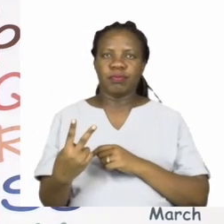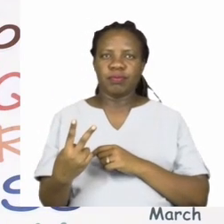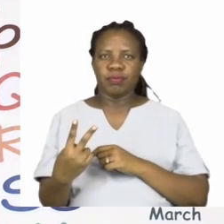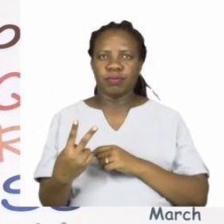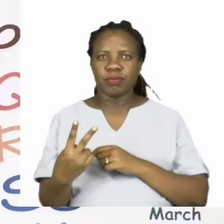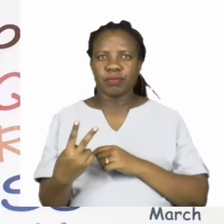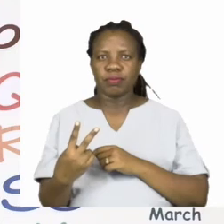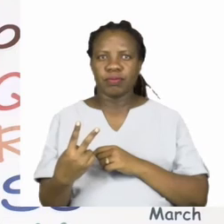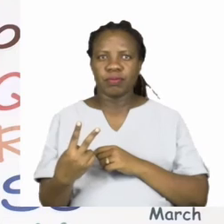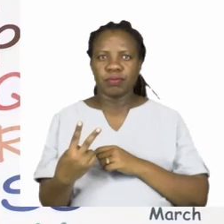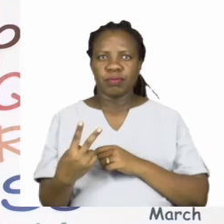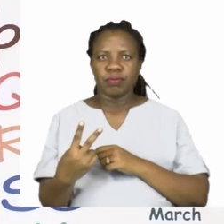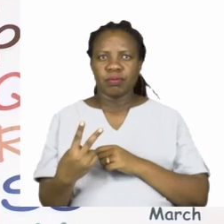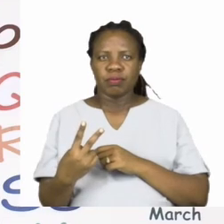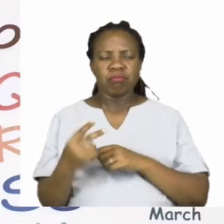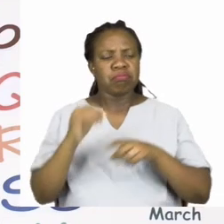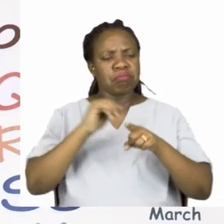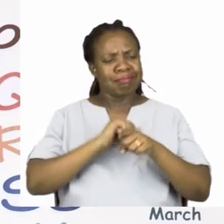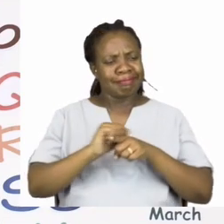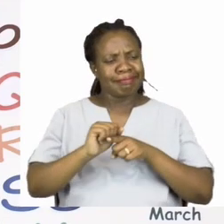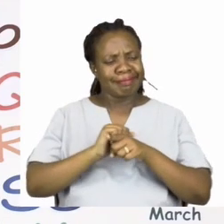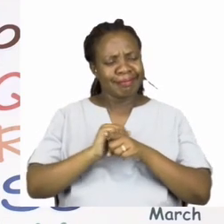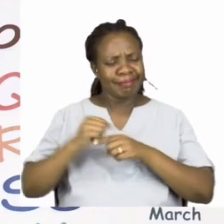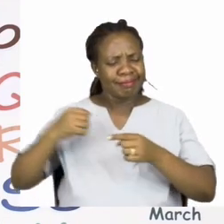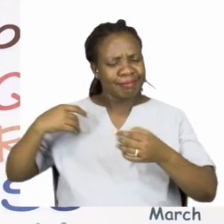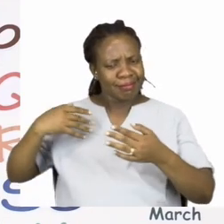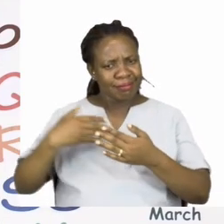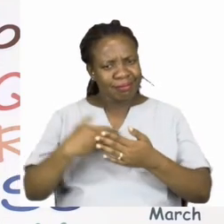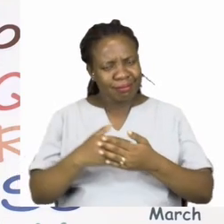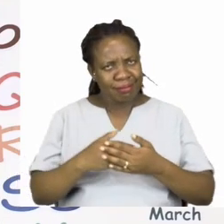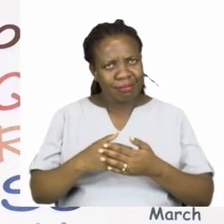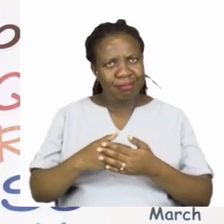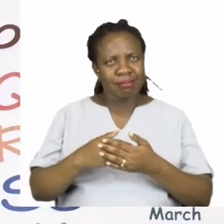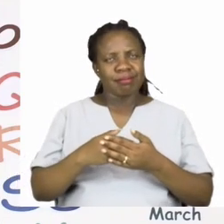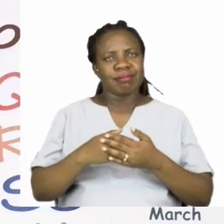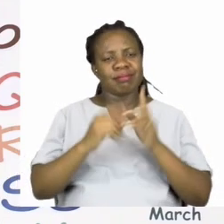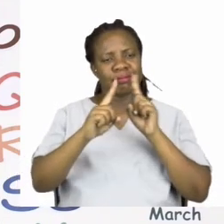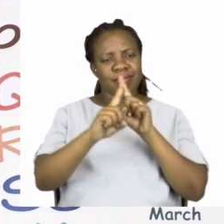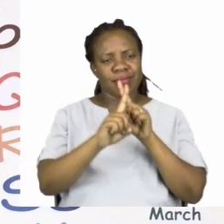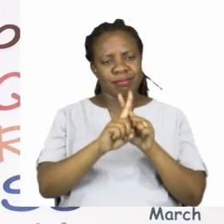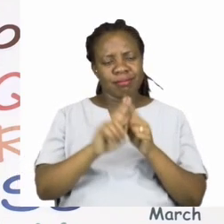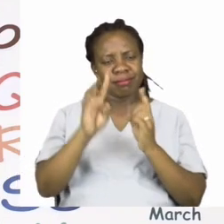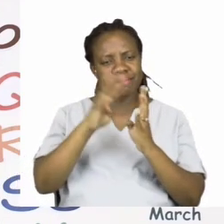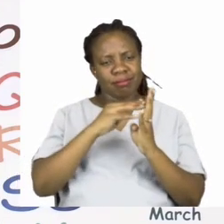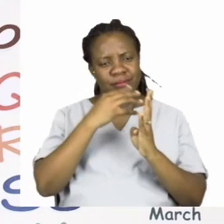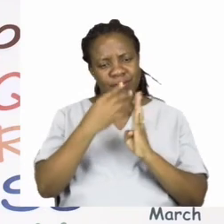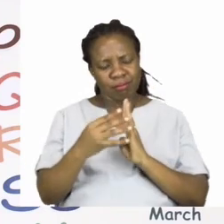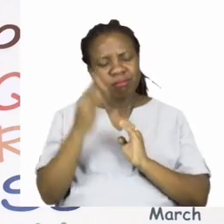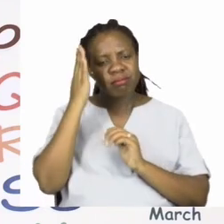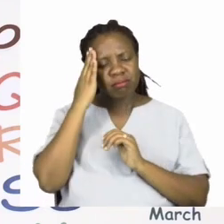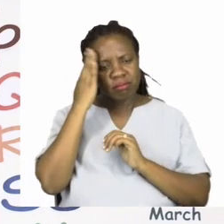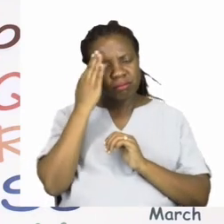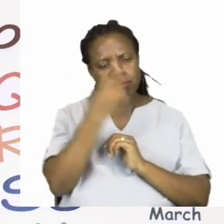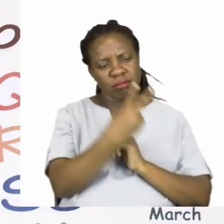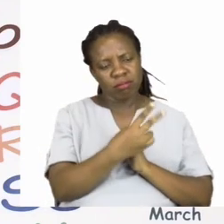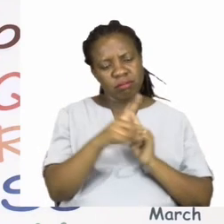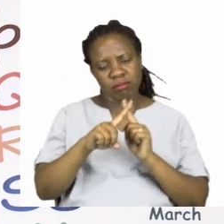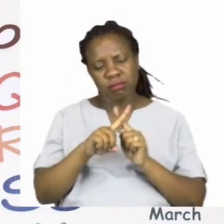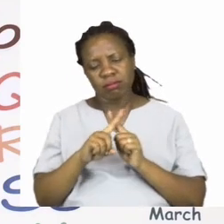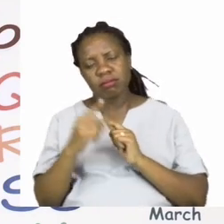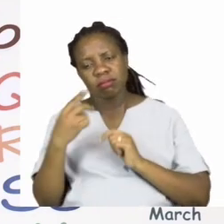Now, because we have been practicing our times tables, we know that 2 times 2